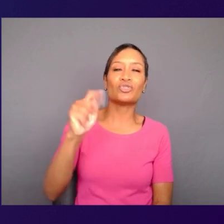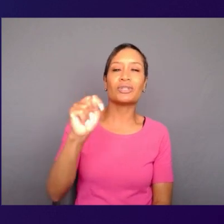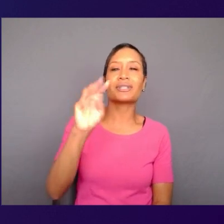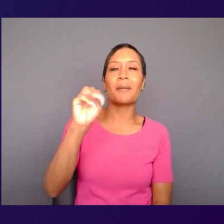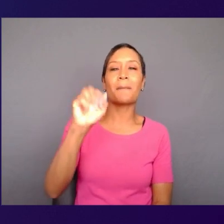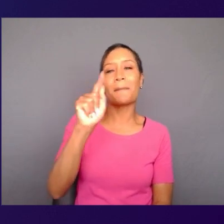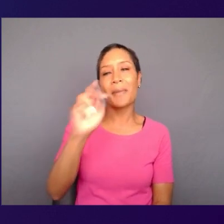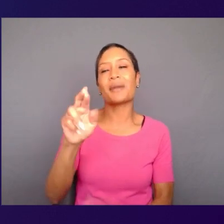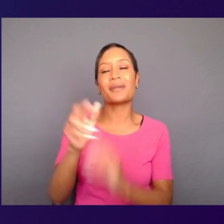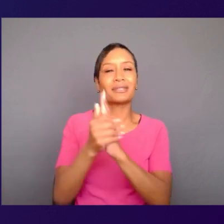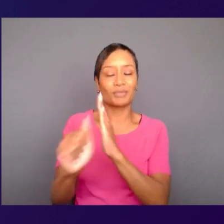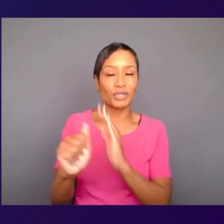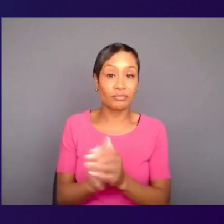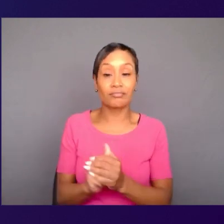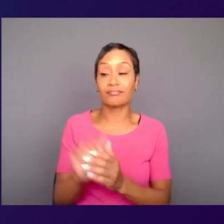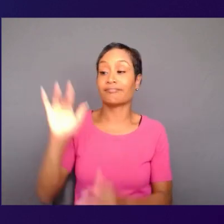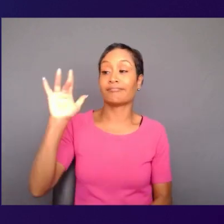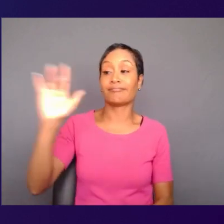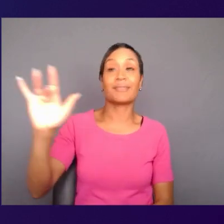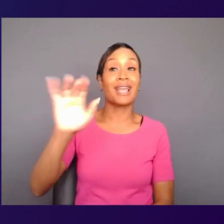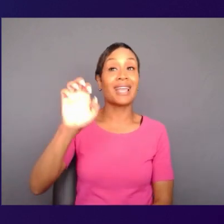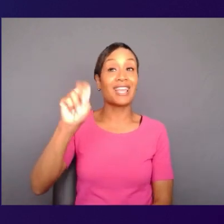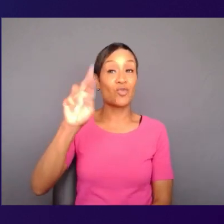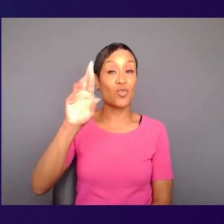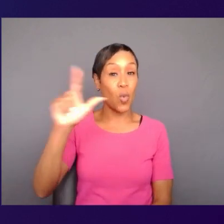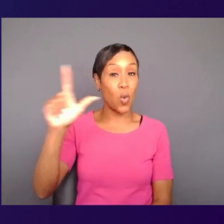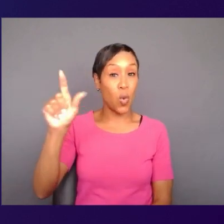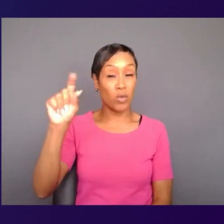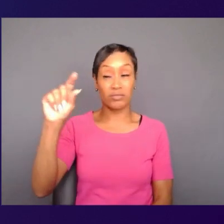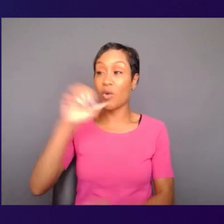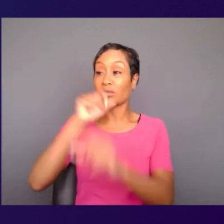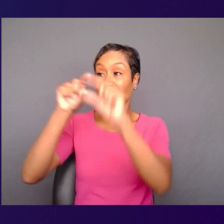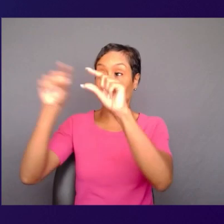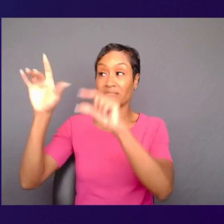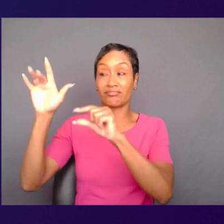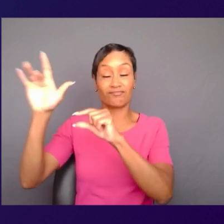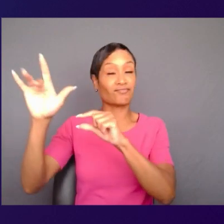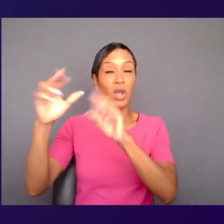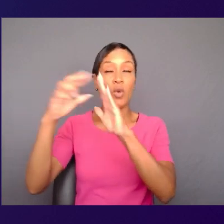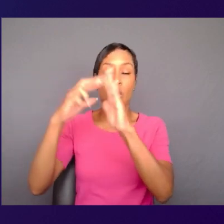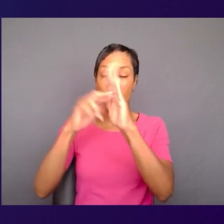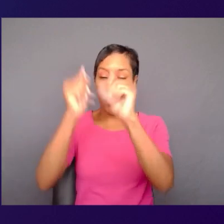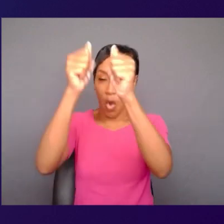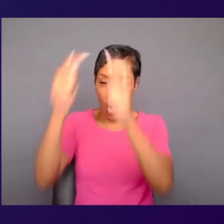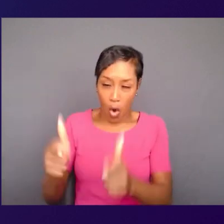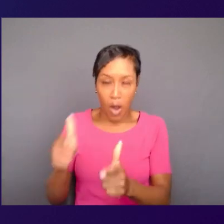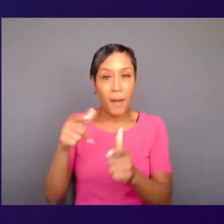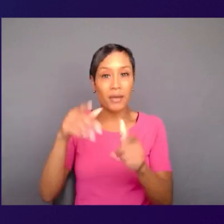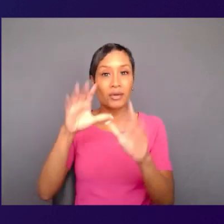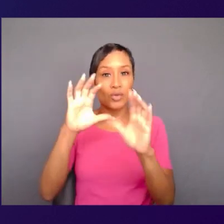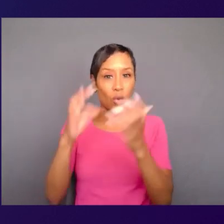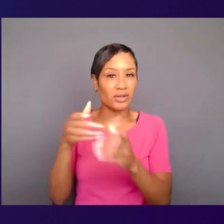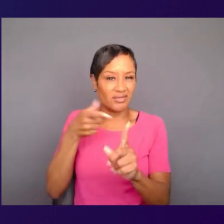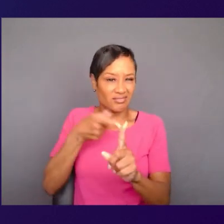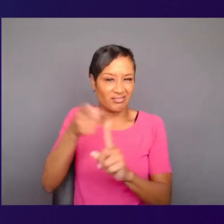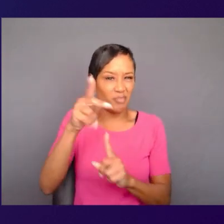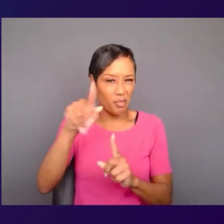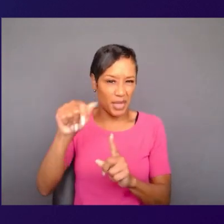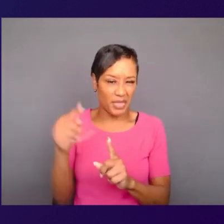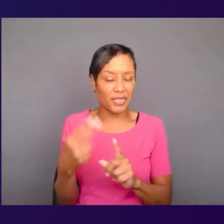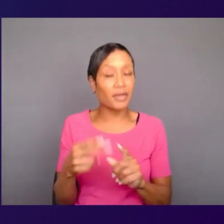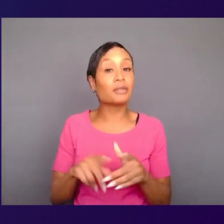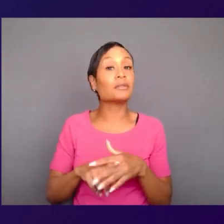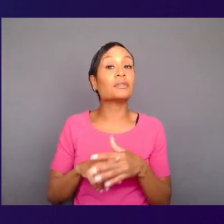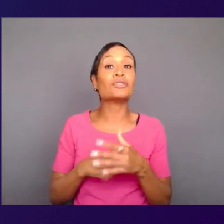select Enroll, you are immediately enrolled in all of the courses within the path. And then to begin the path, you